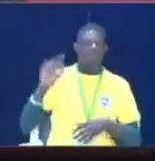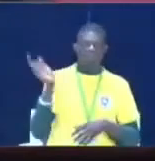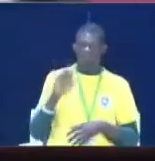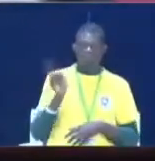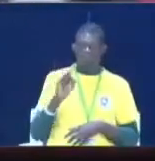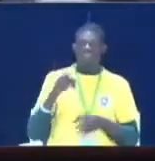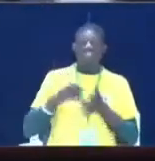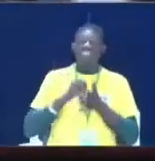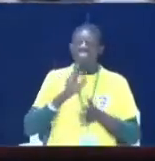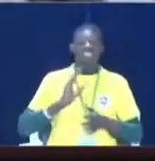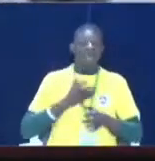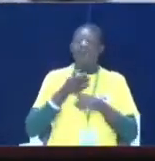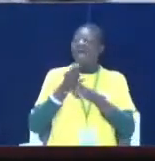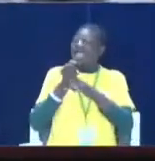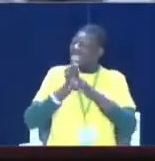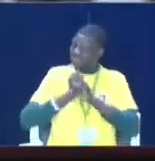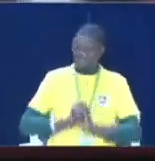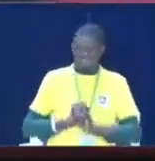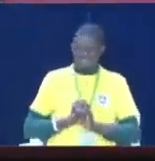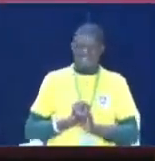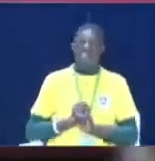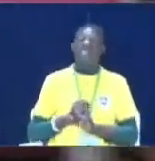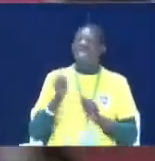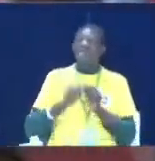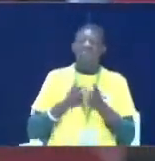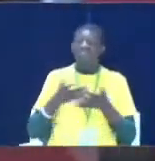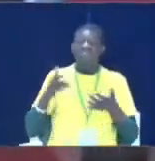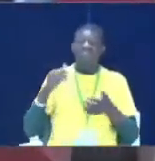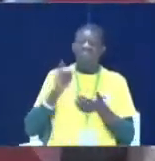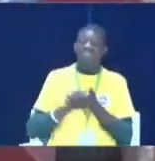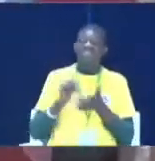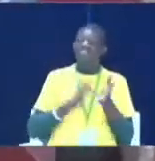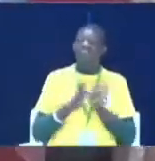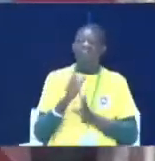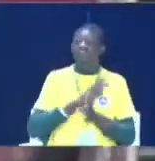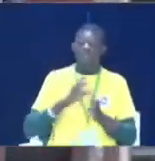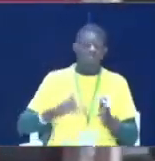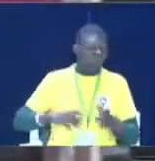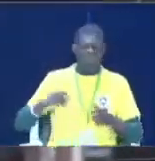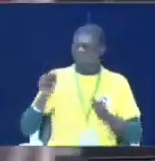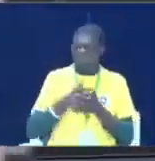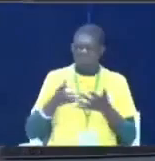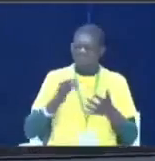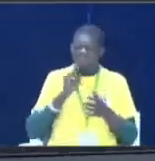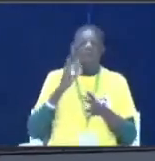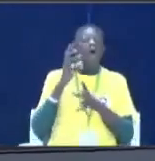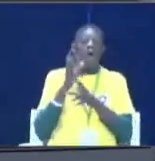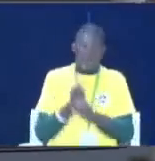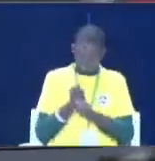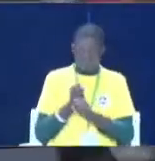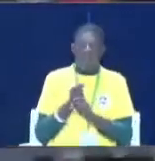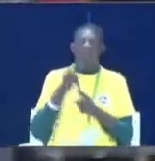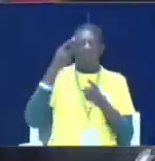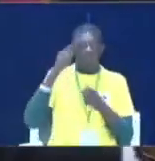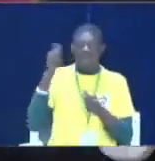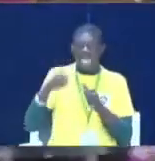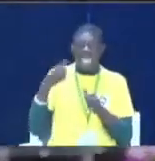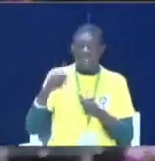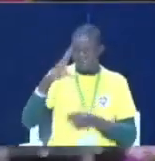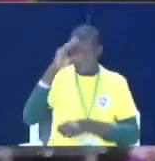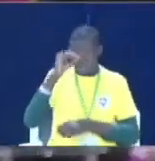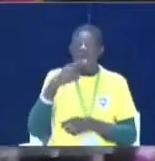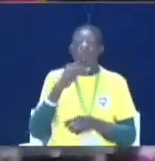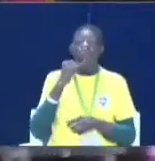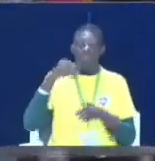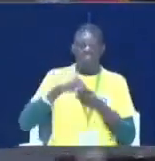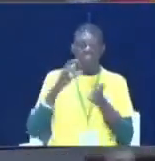It is our heritage. Everything in Christ is obtainable for any man who is